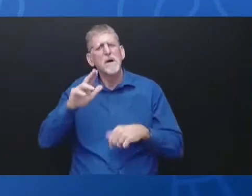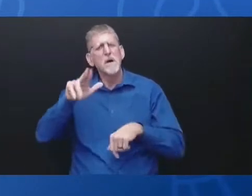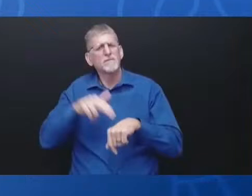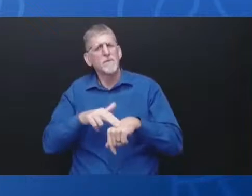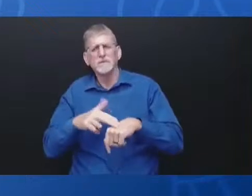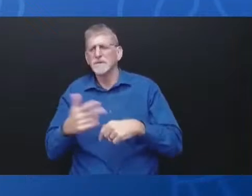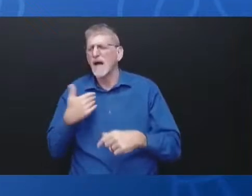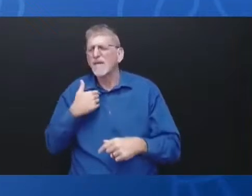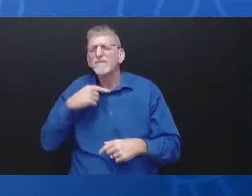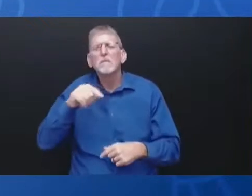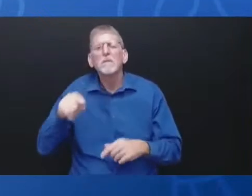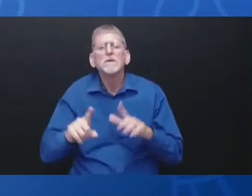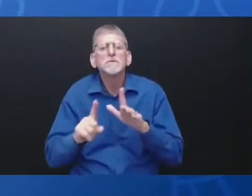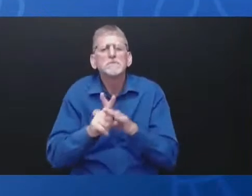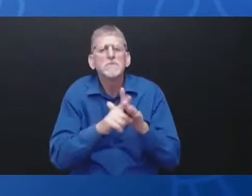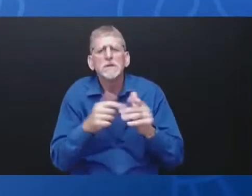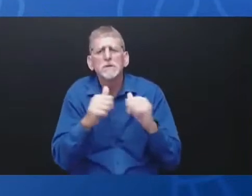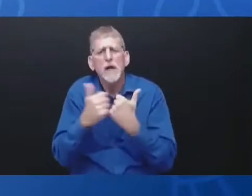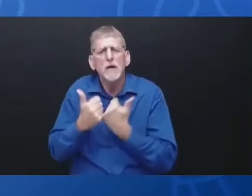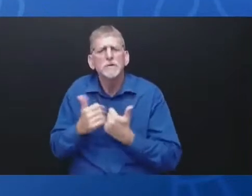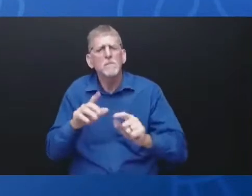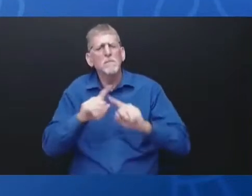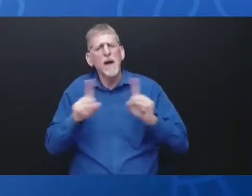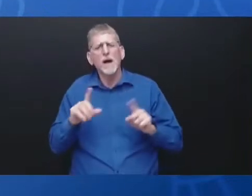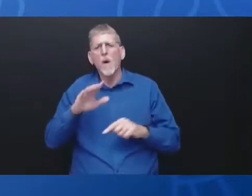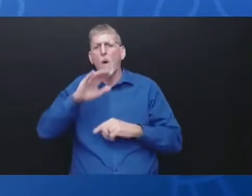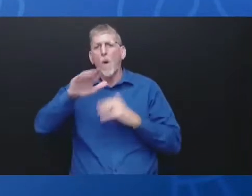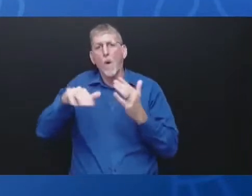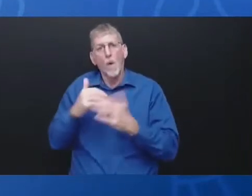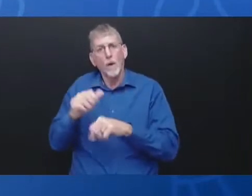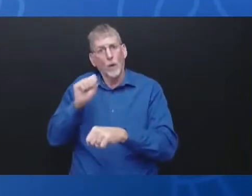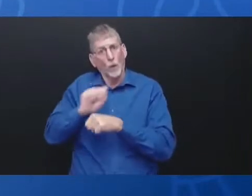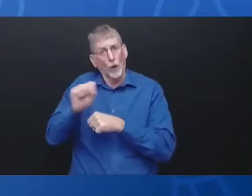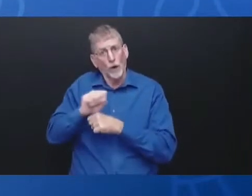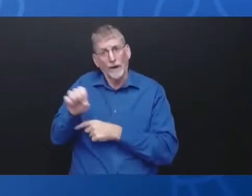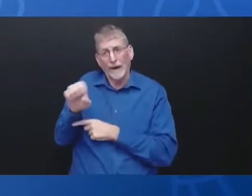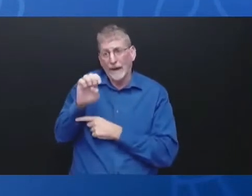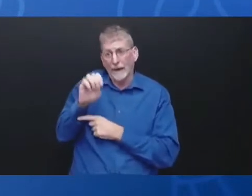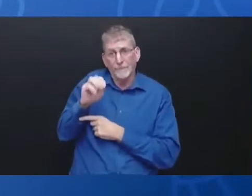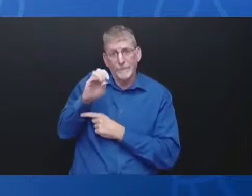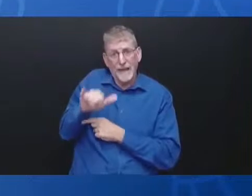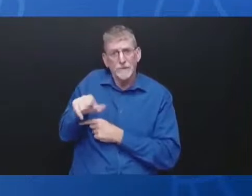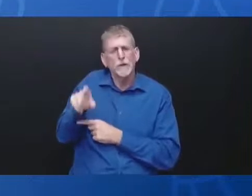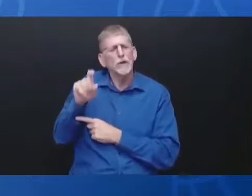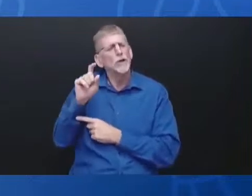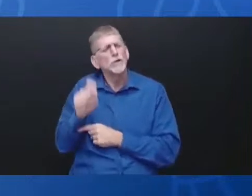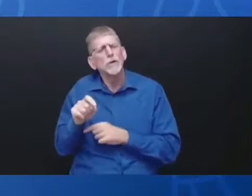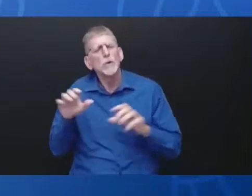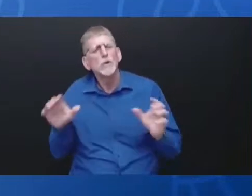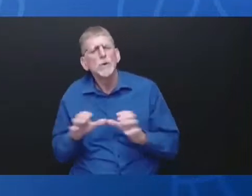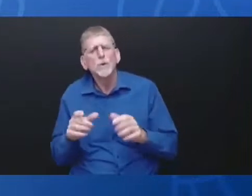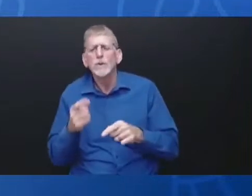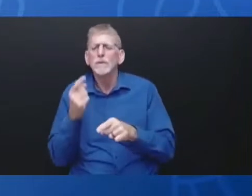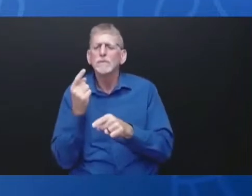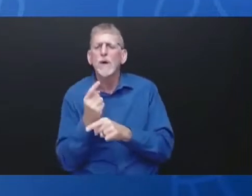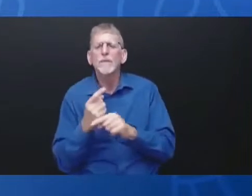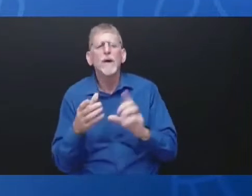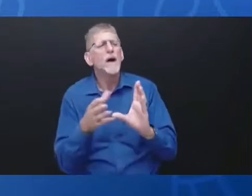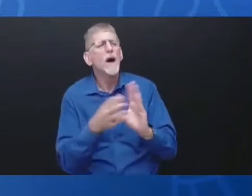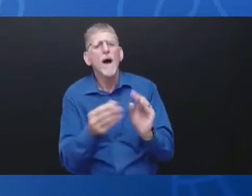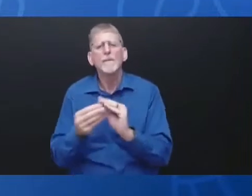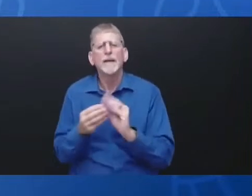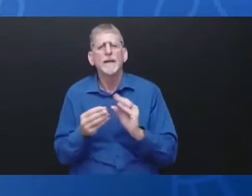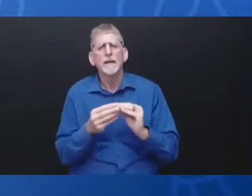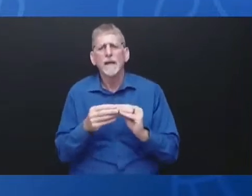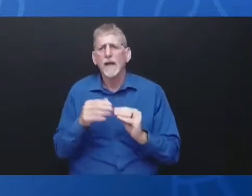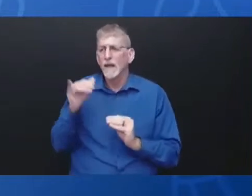a relationship. And these remarks were unacceptable to the United States, not just to the president, but to every American.